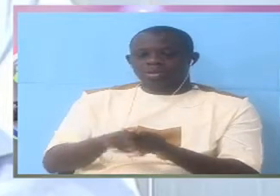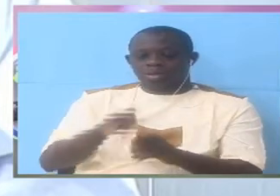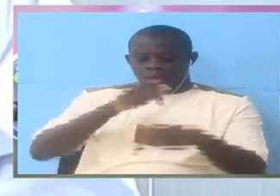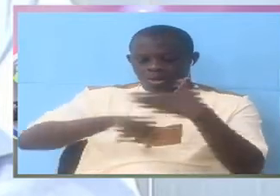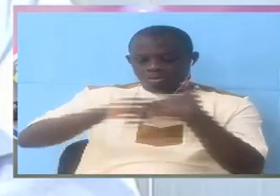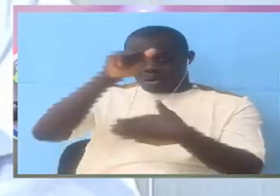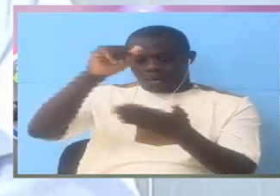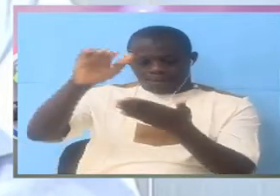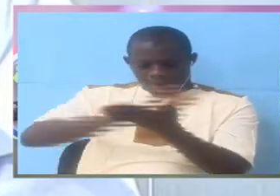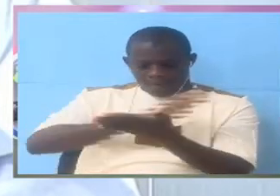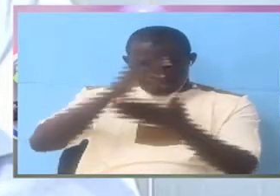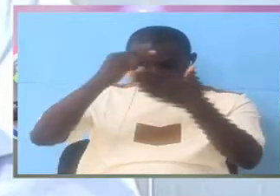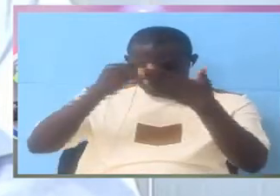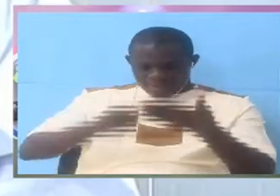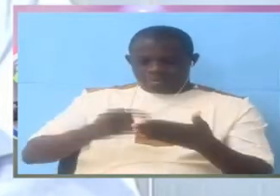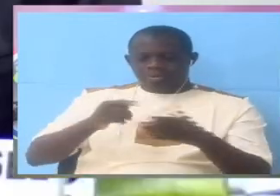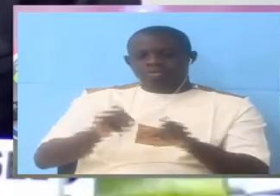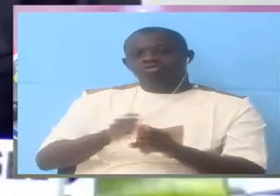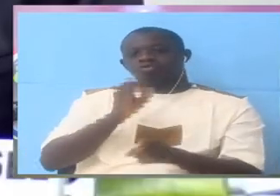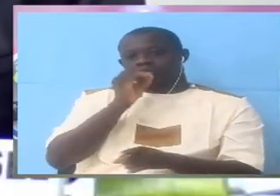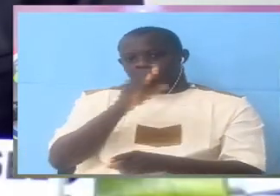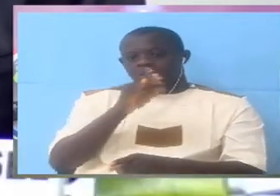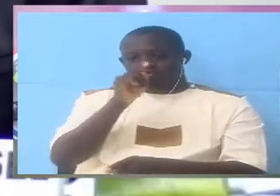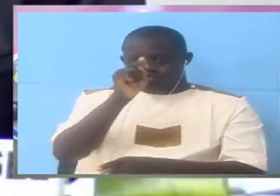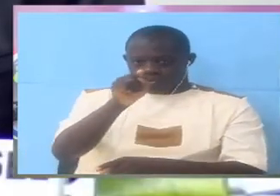statement, you said you and him